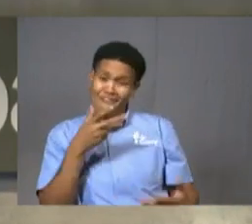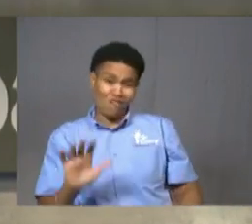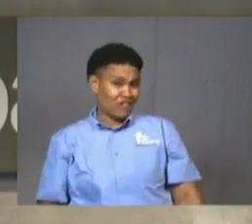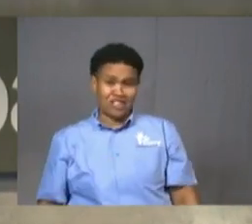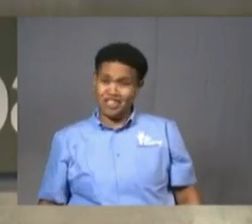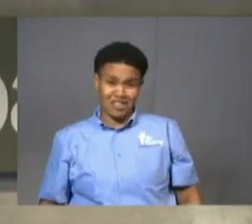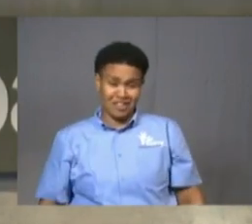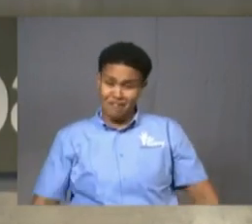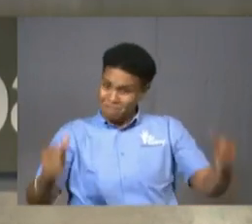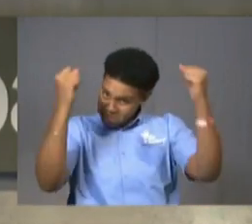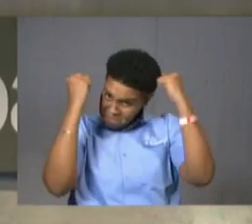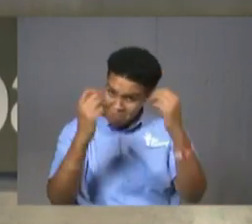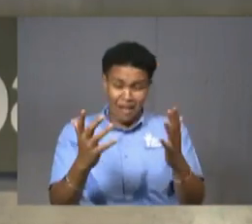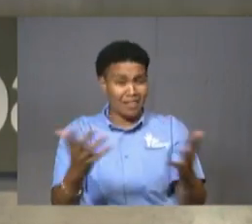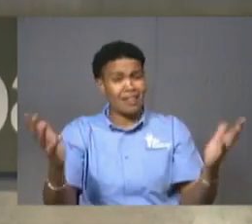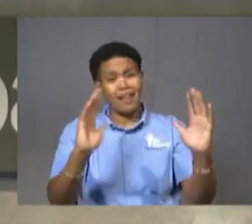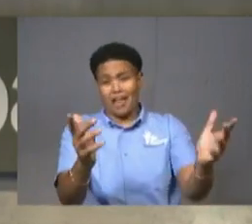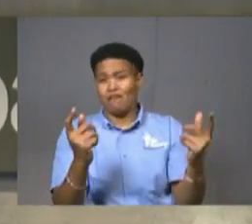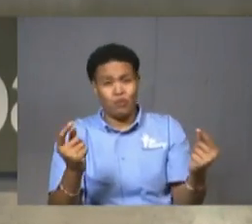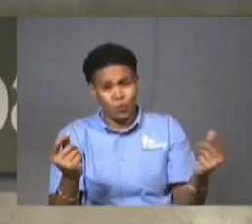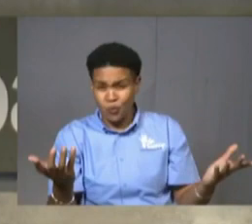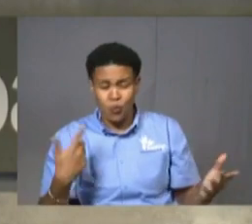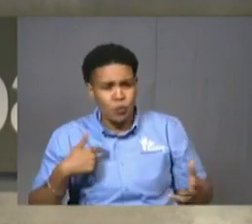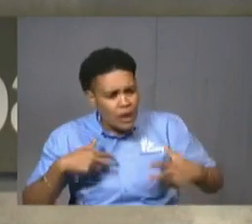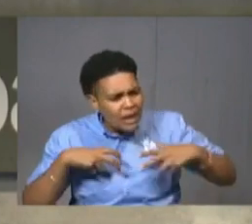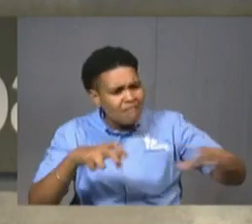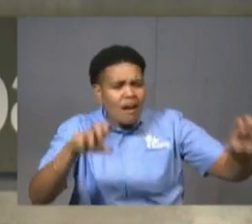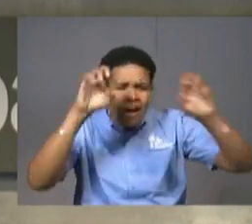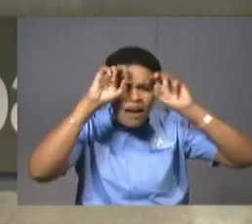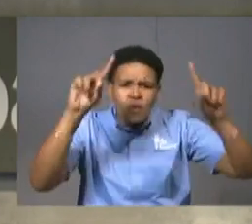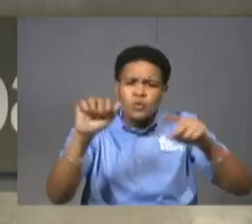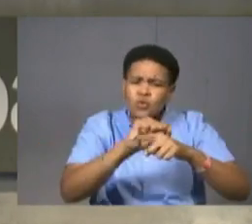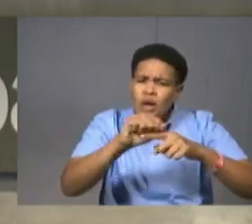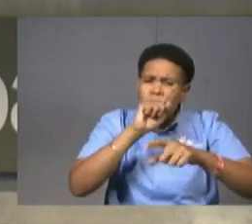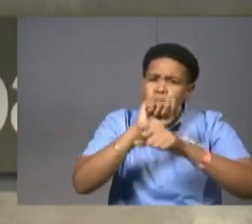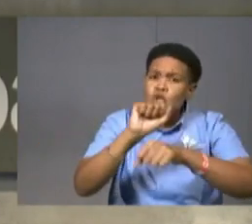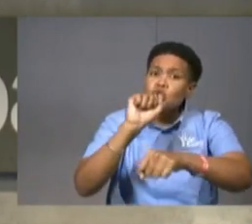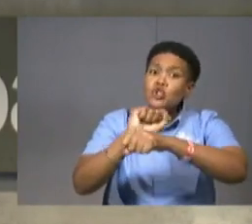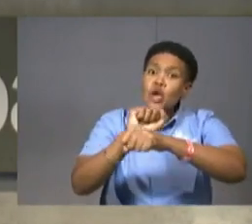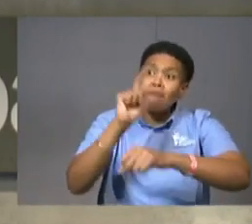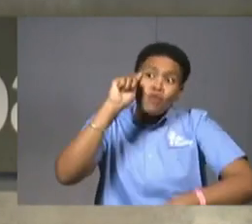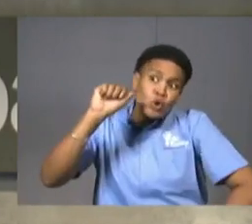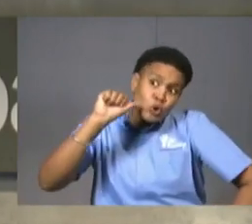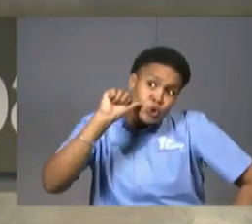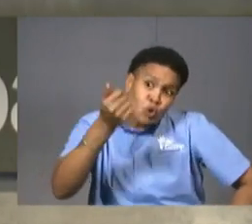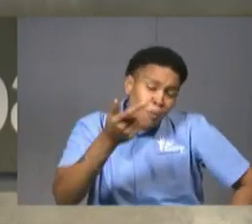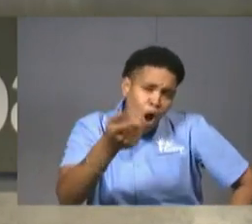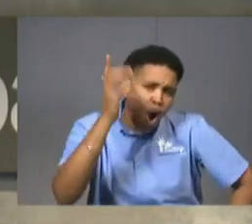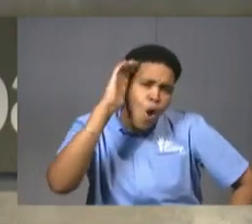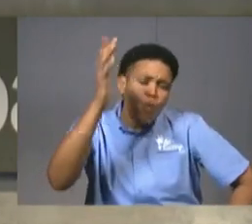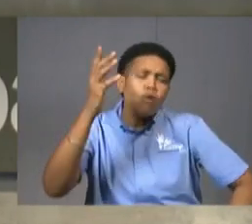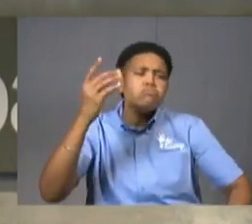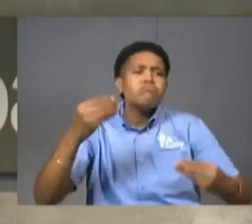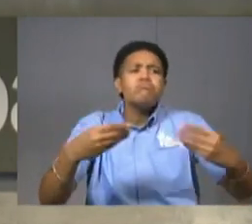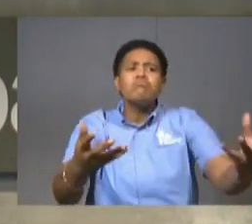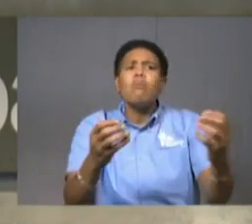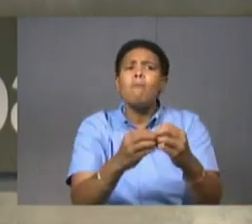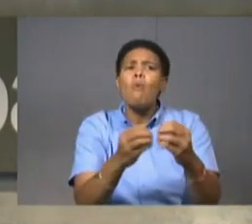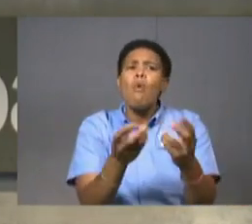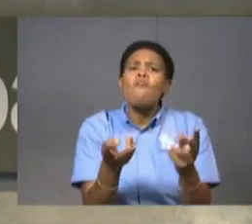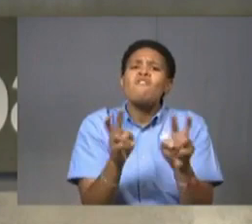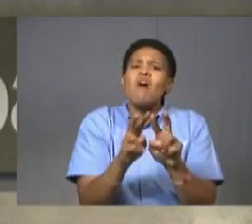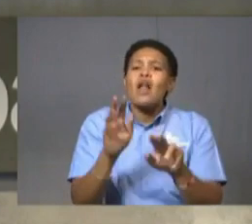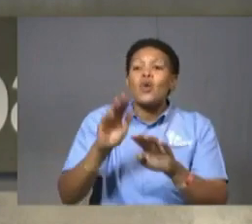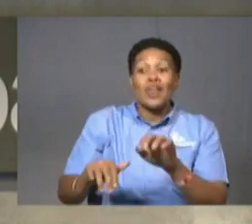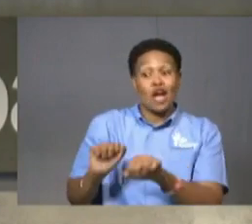investing in education and training to ensure that the jobs of tomorrow will deliver even more value than